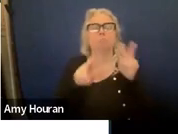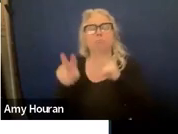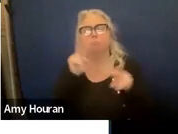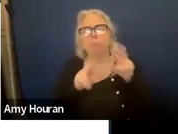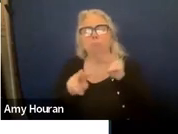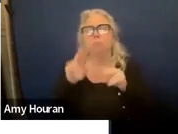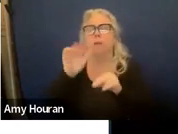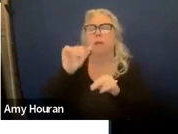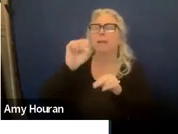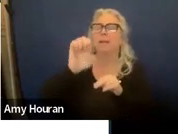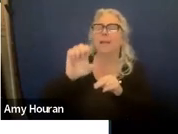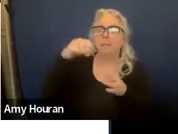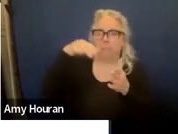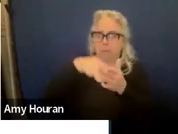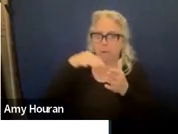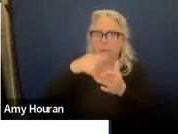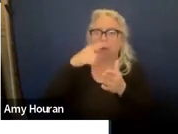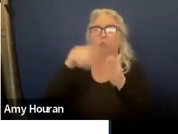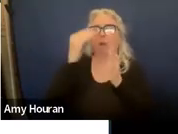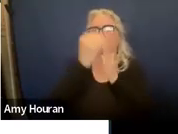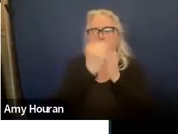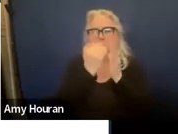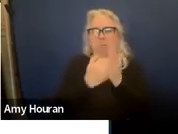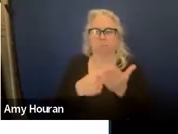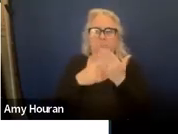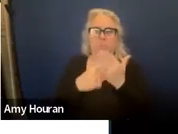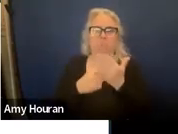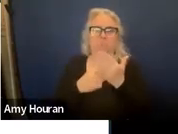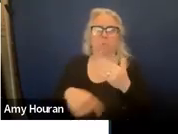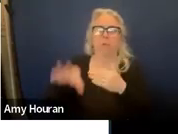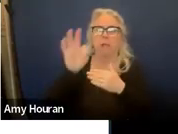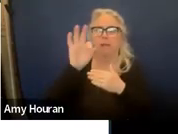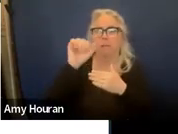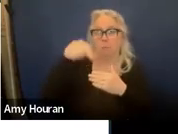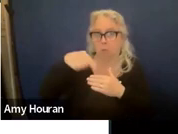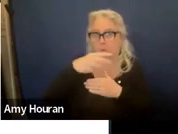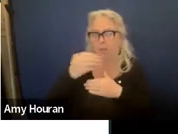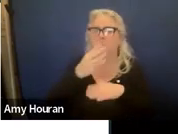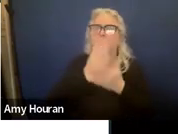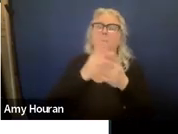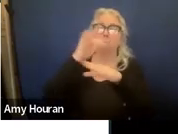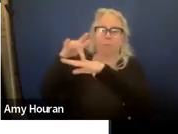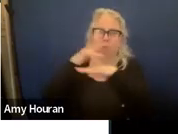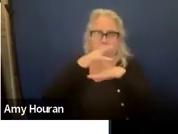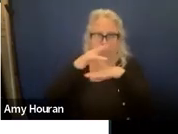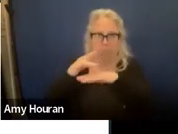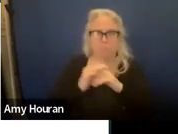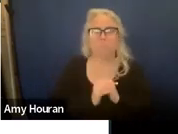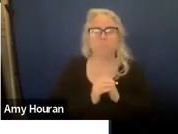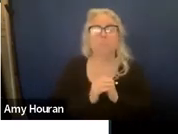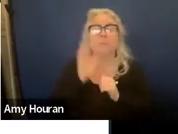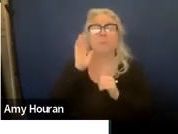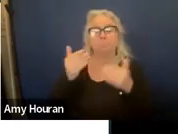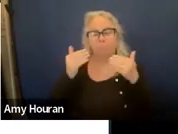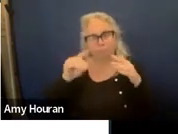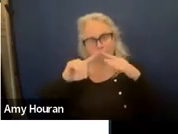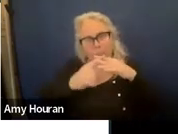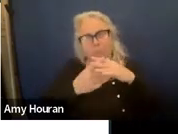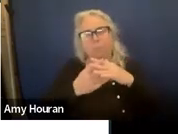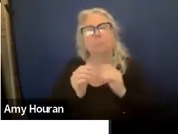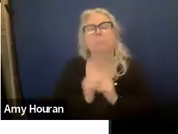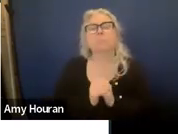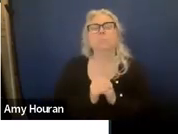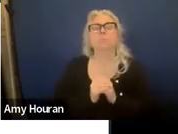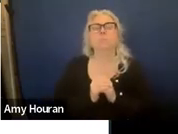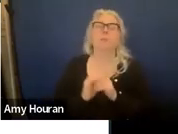a case study, checklist, go over some FAQs and resources. So we'll get started. First